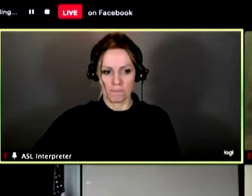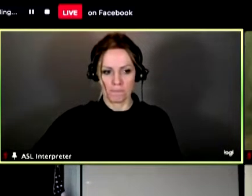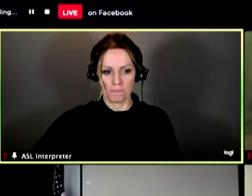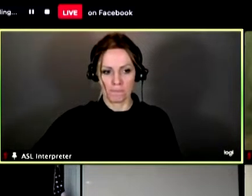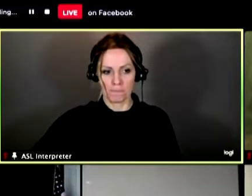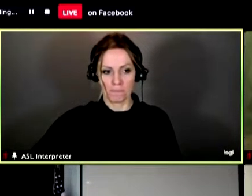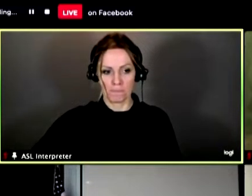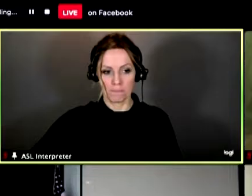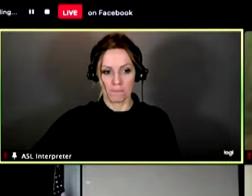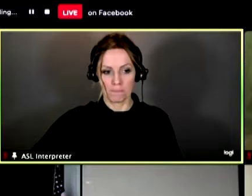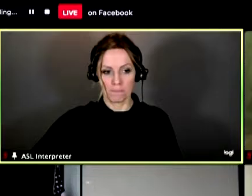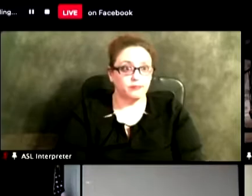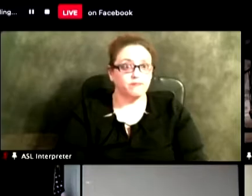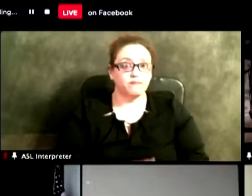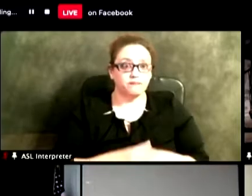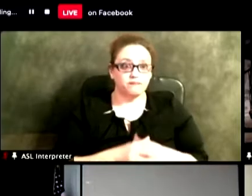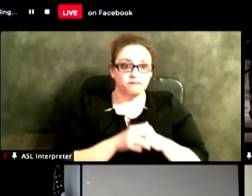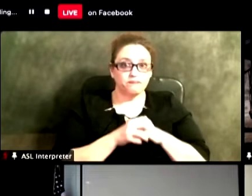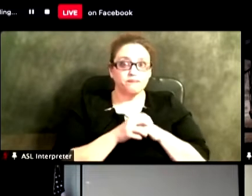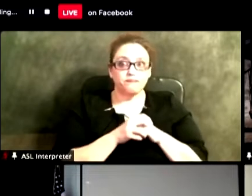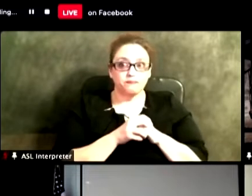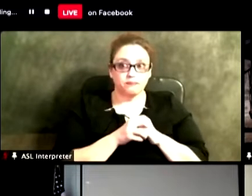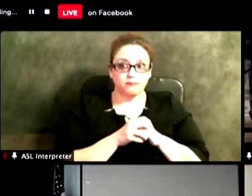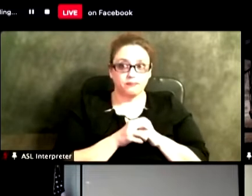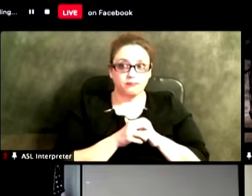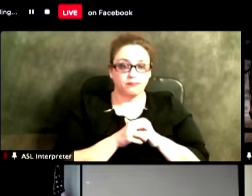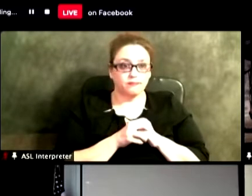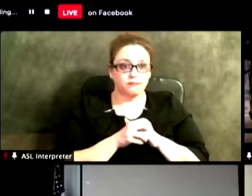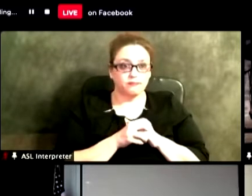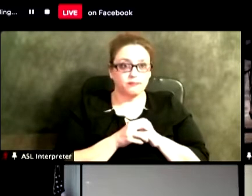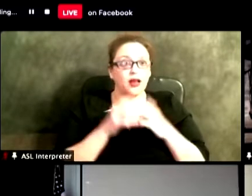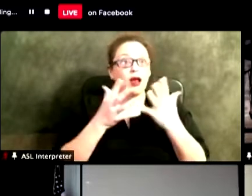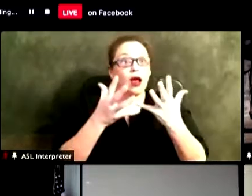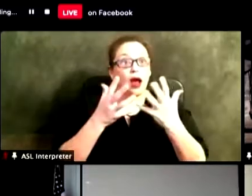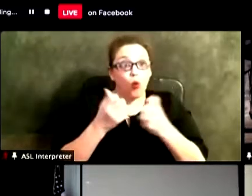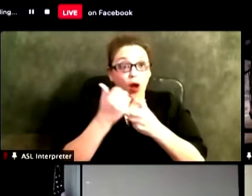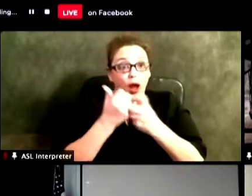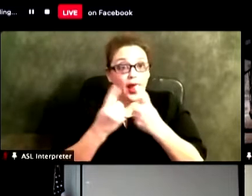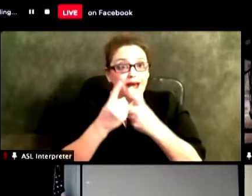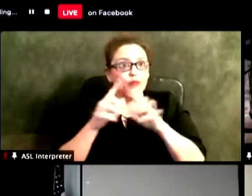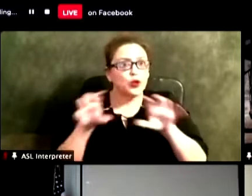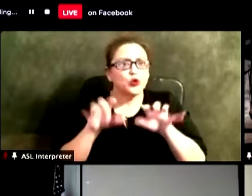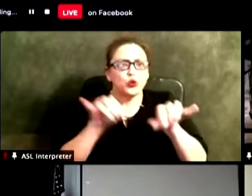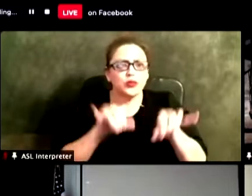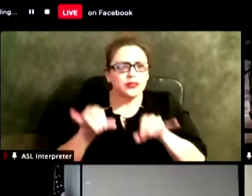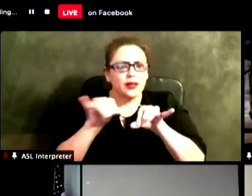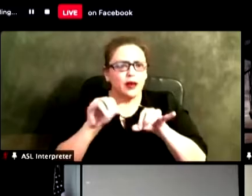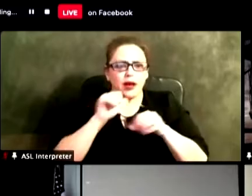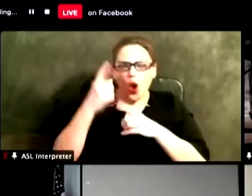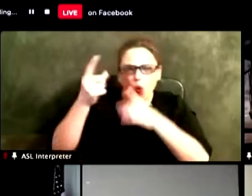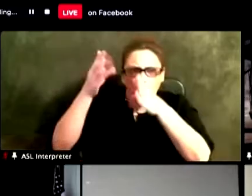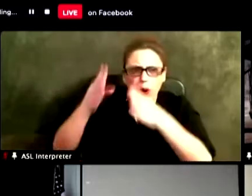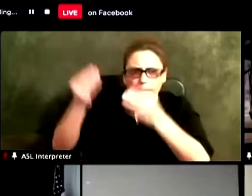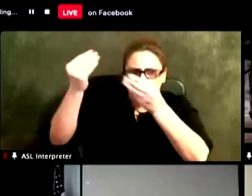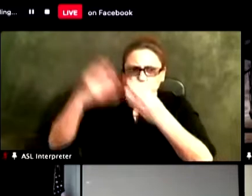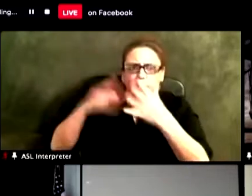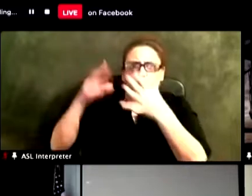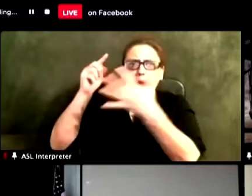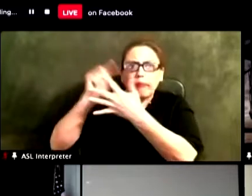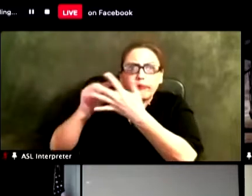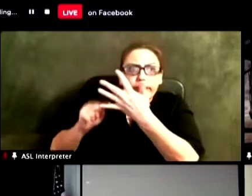know, everybody doing the same thing and have the same response. Not one person telling you one thing and another person telling you something